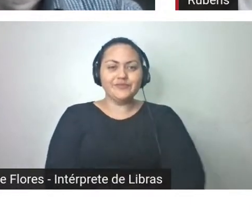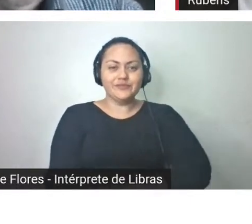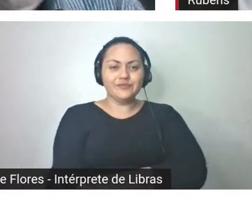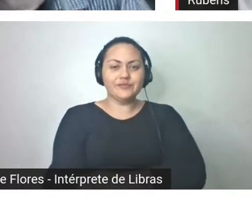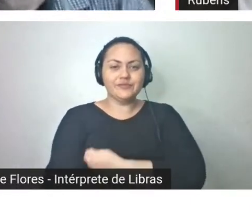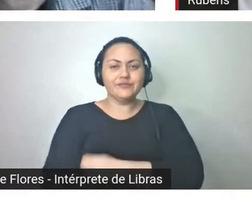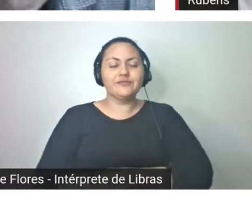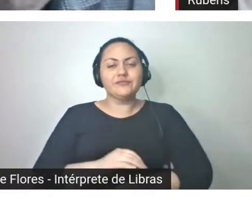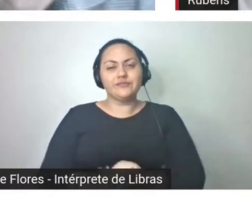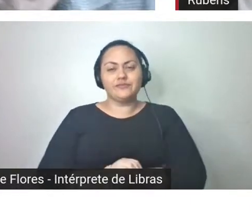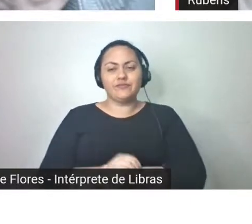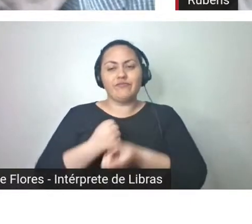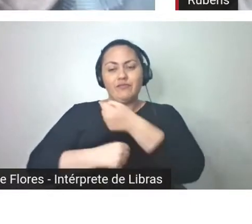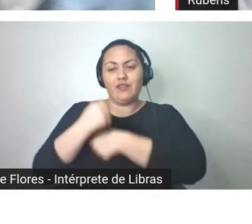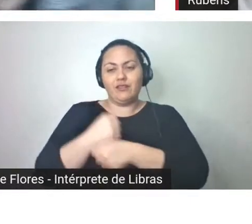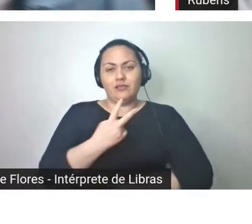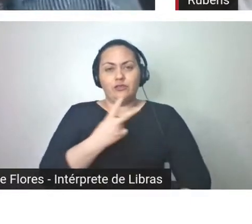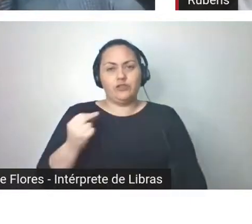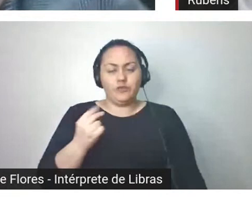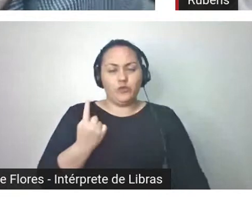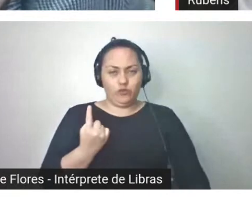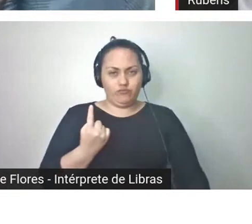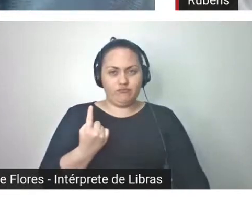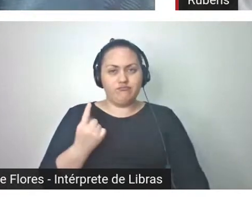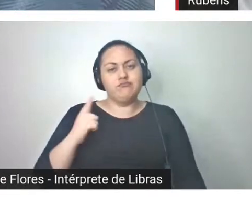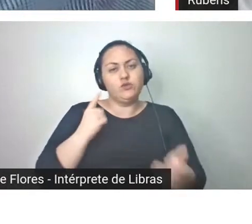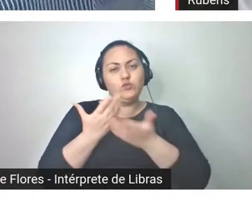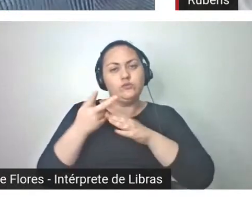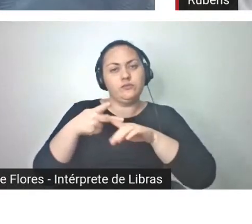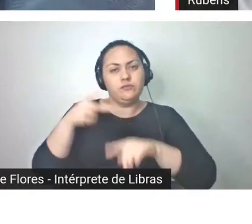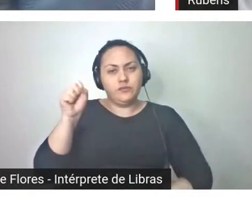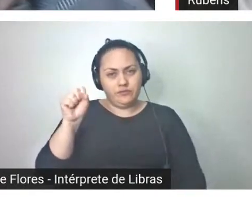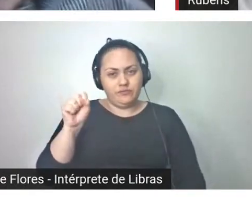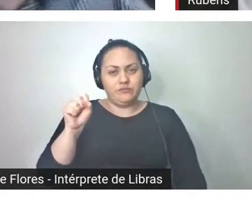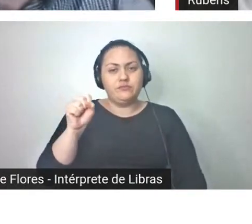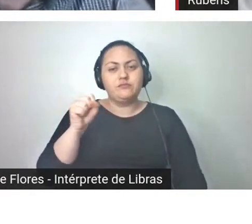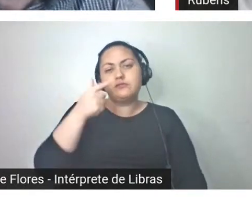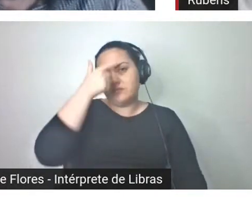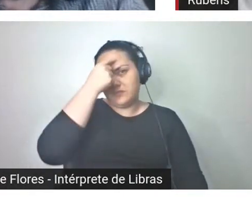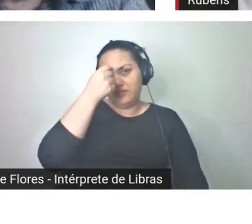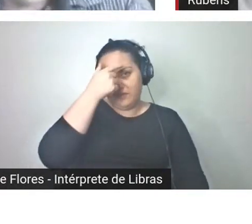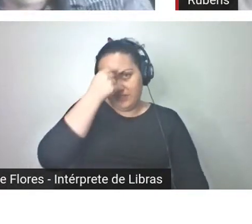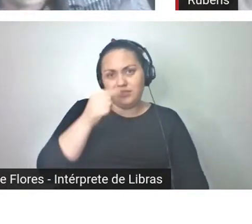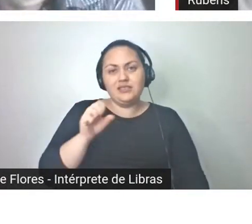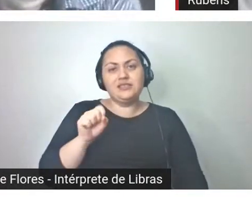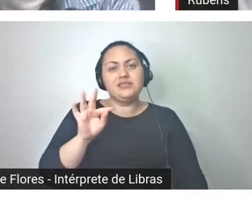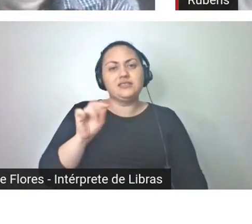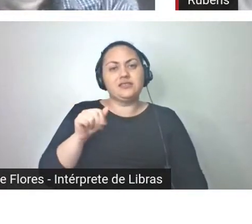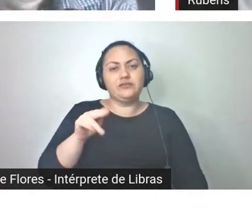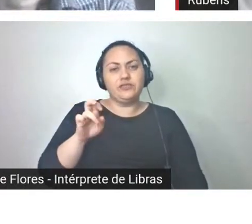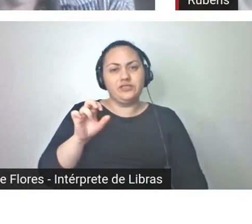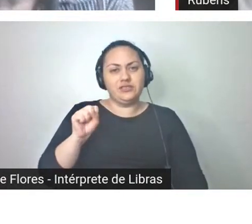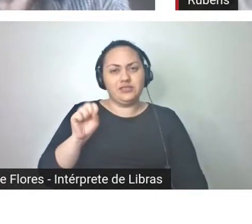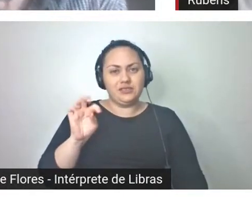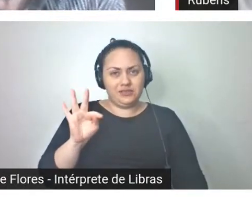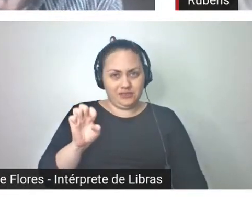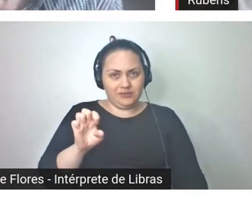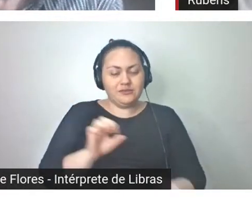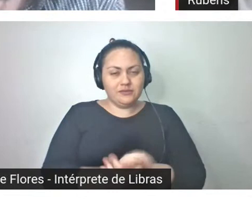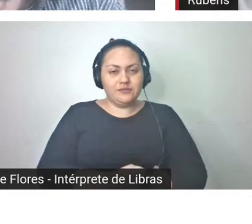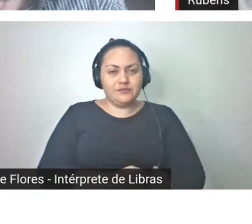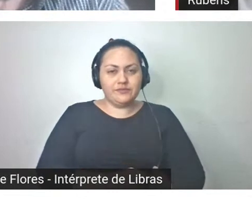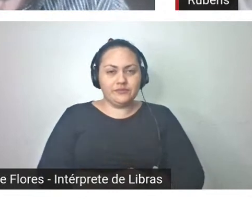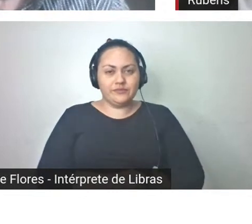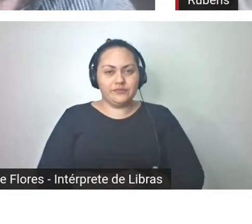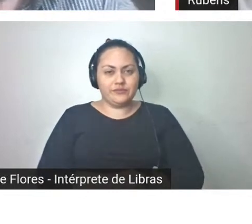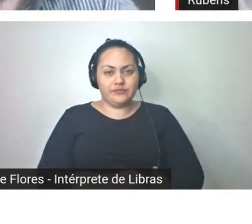No ano de 2001, fez pós-doutorado na Stanford University. His postdoctorate was in Stanford University